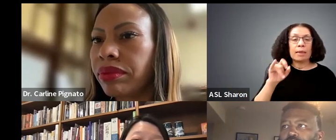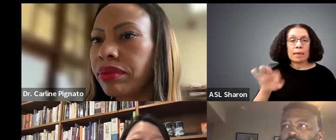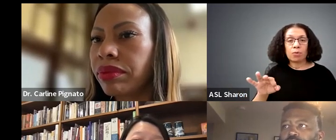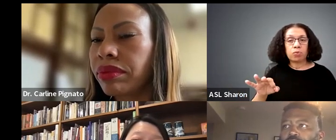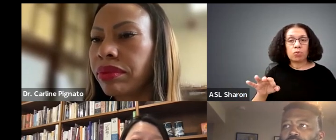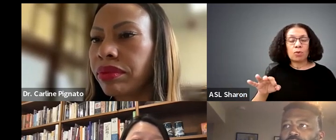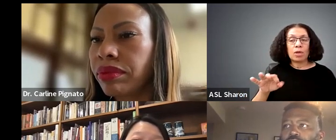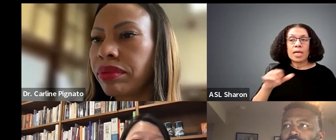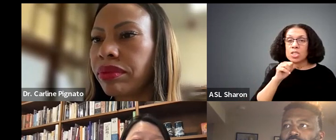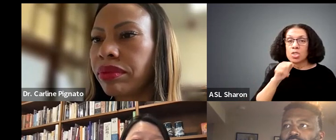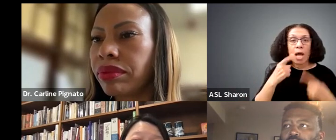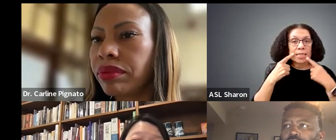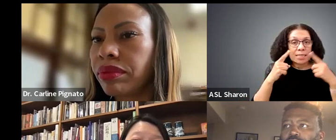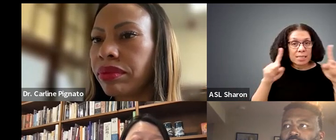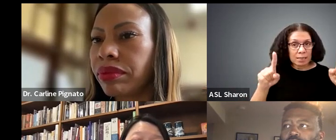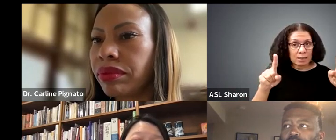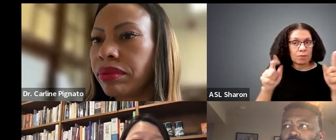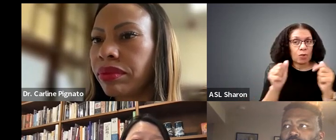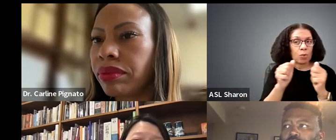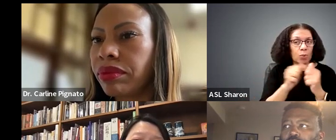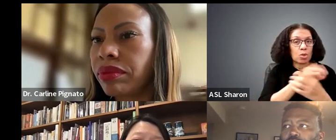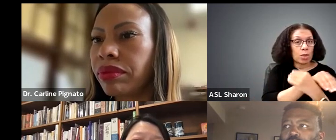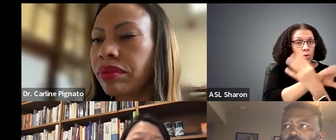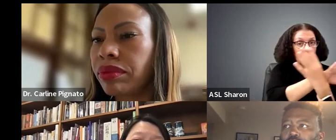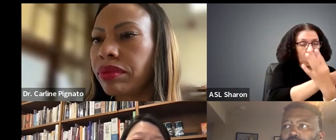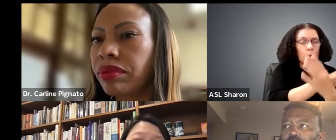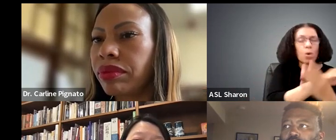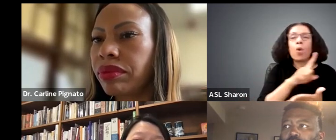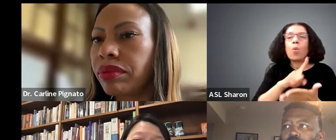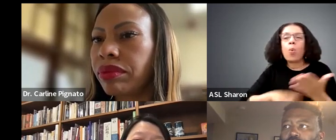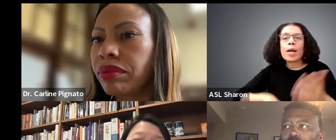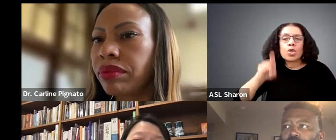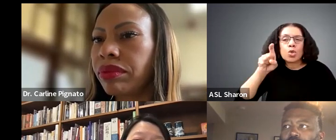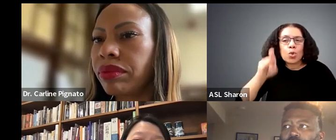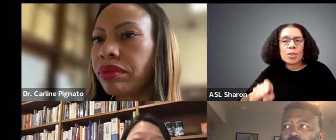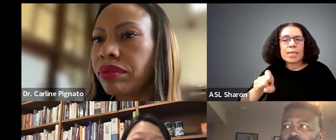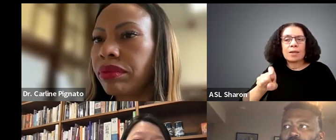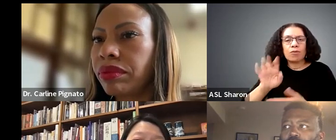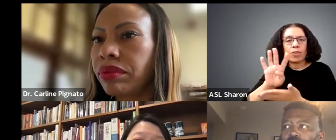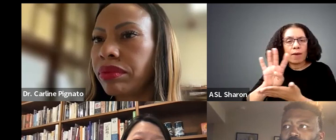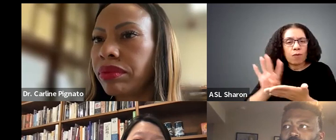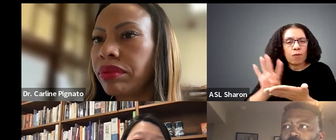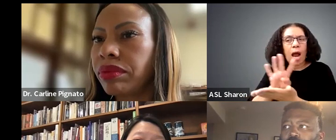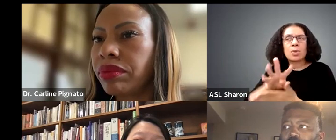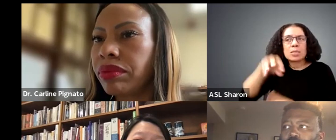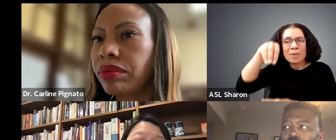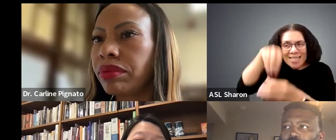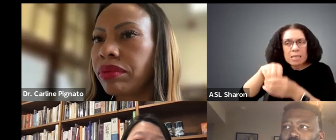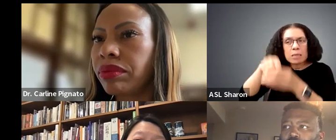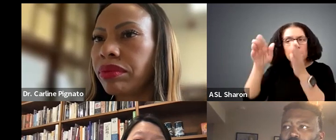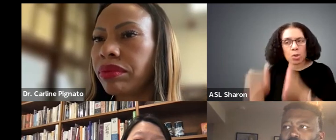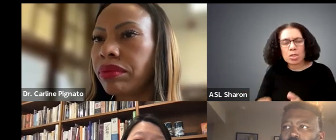doesn't work effectively, I'd like to know what components of it require every piece of that 4-hour block to be in person, so I can understand that